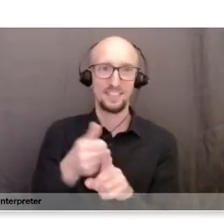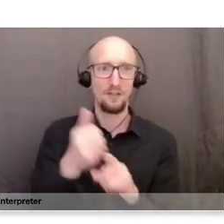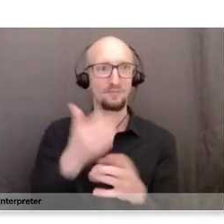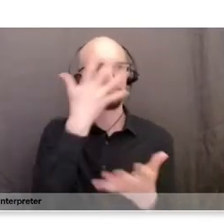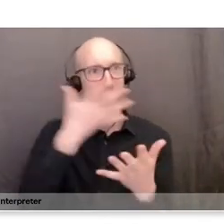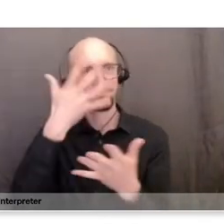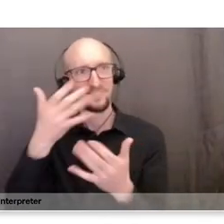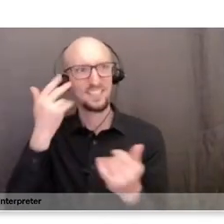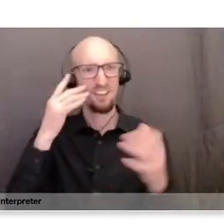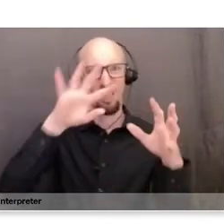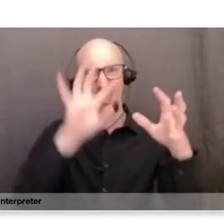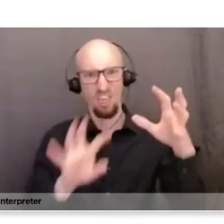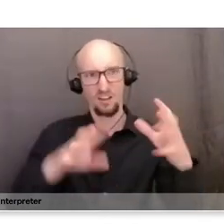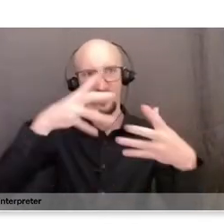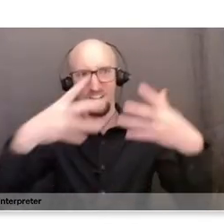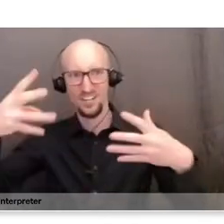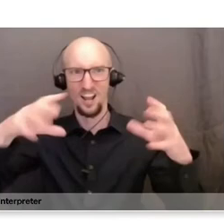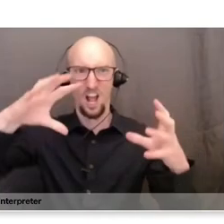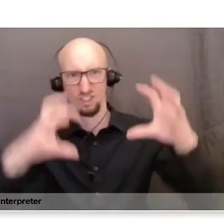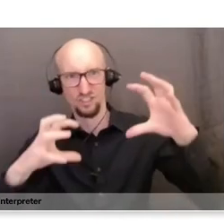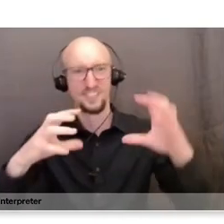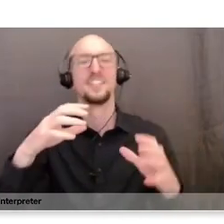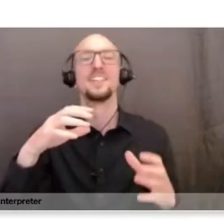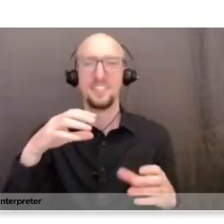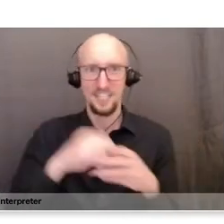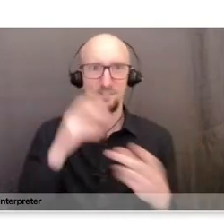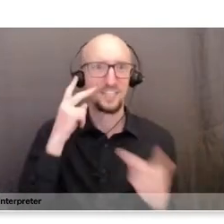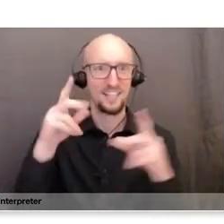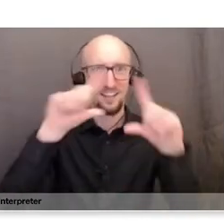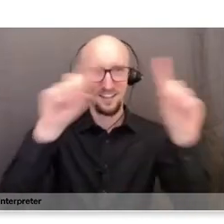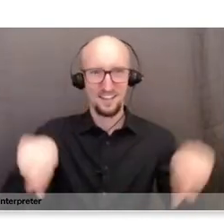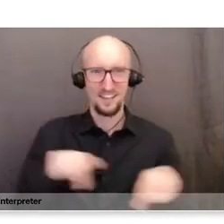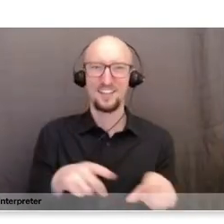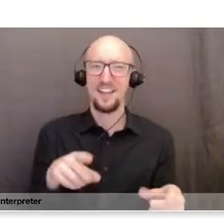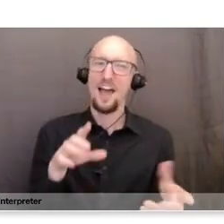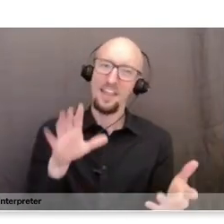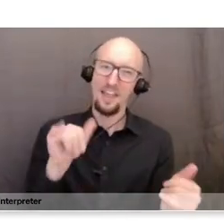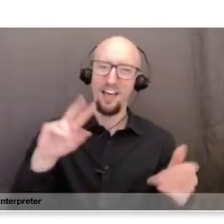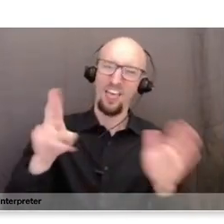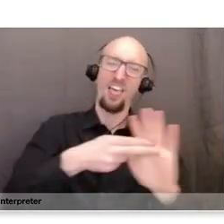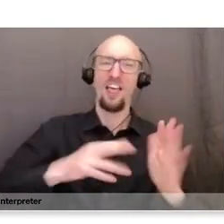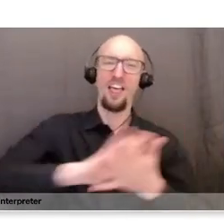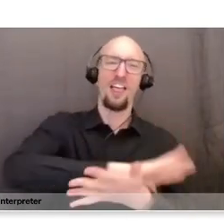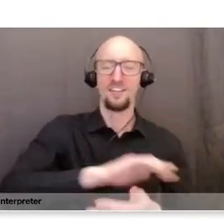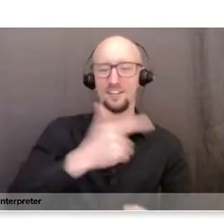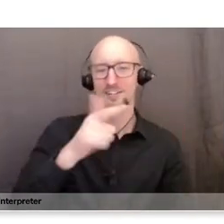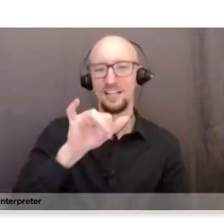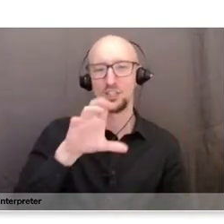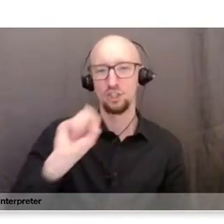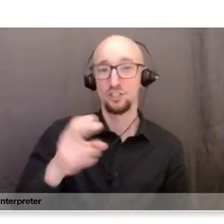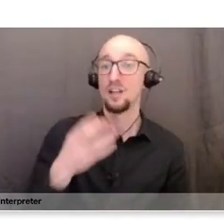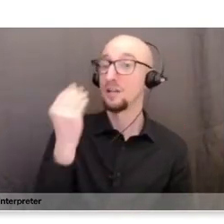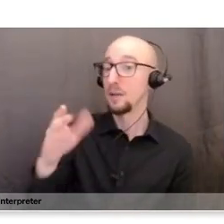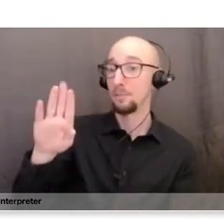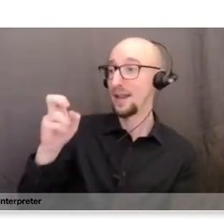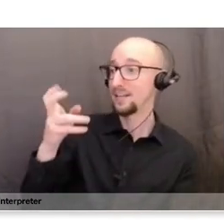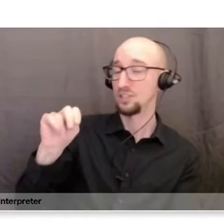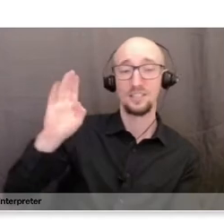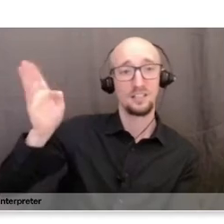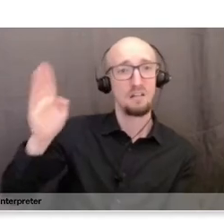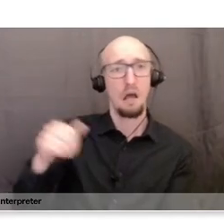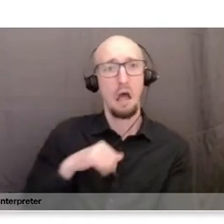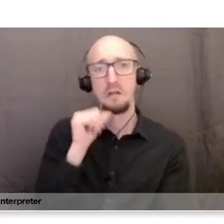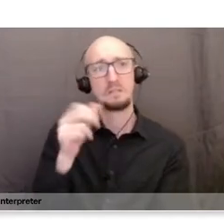Priya's presentation, I don't think there was a lot of glitch there whatsoever, not from the stylized form, and definitely